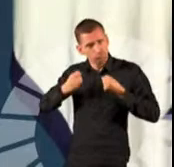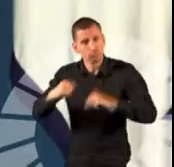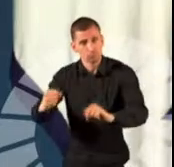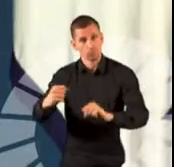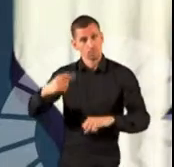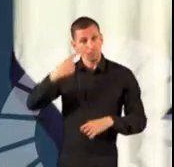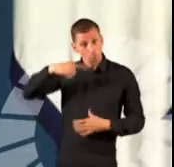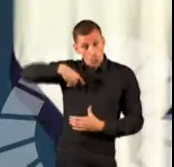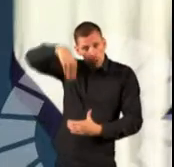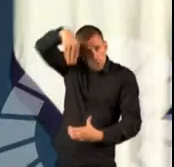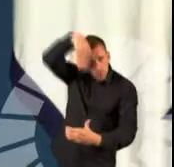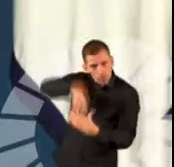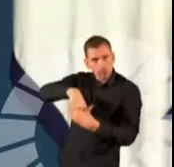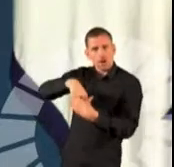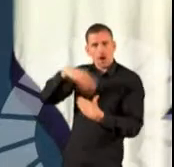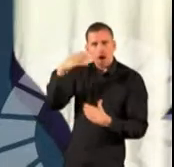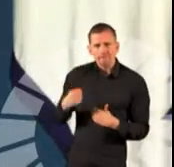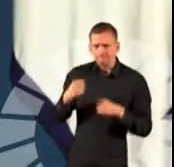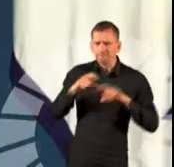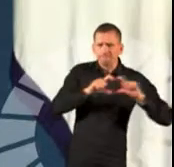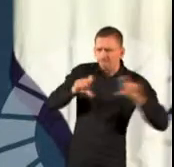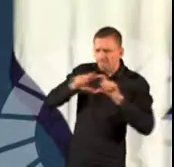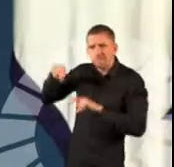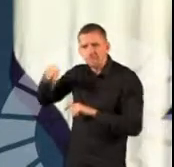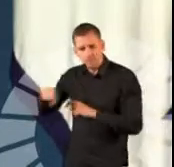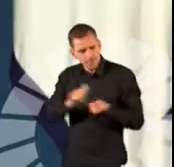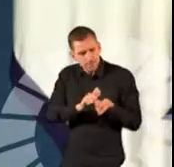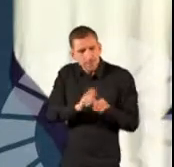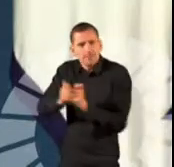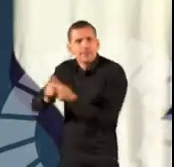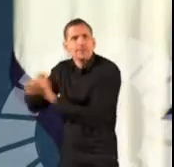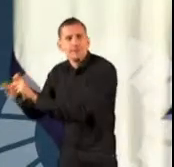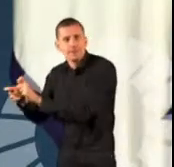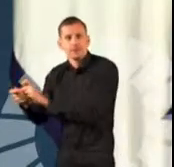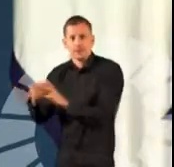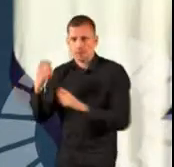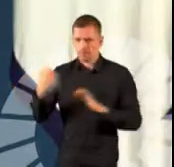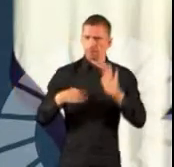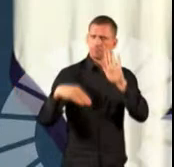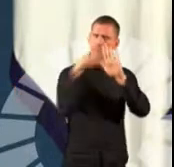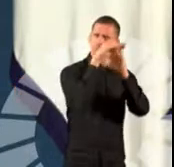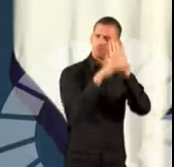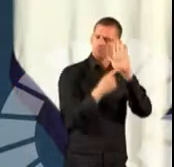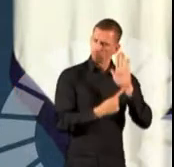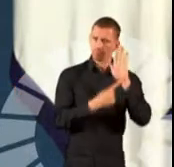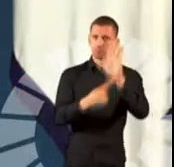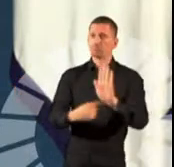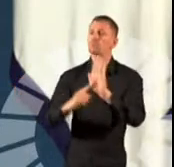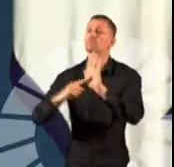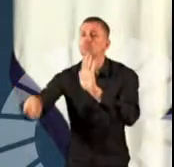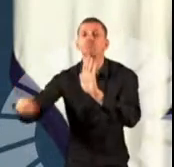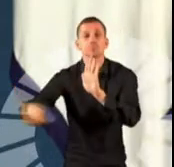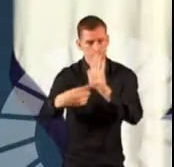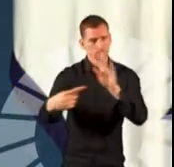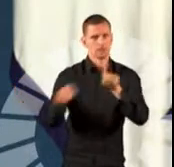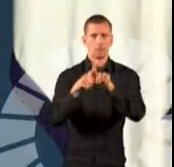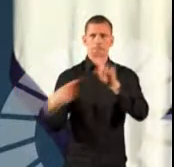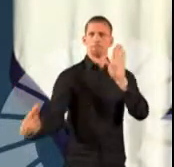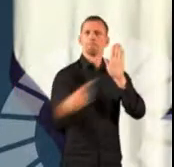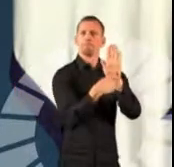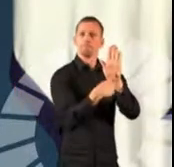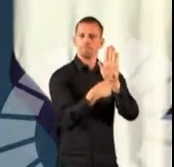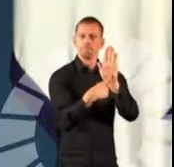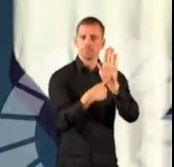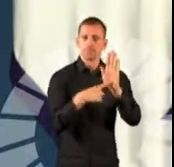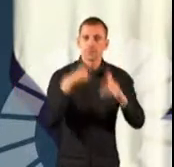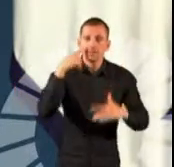one thing in common: they will yield results, real, tangible results,